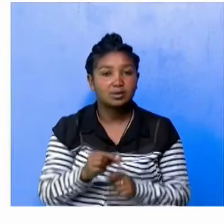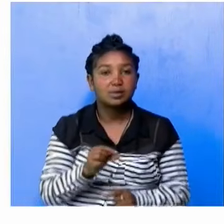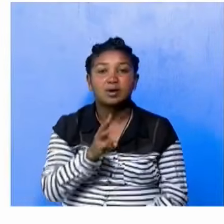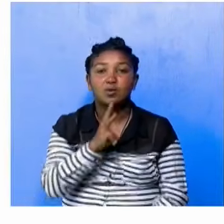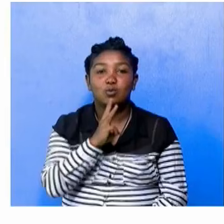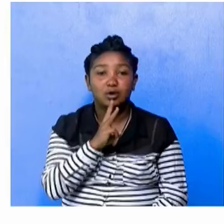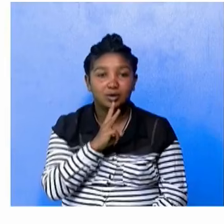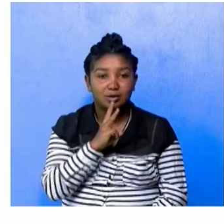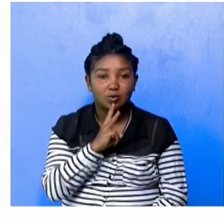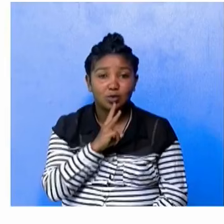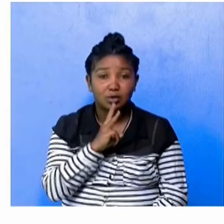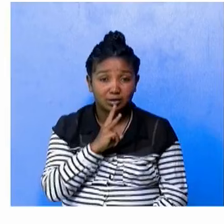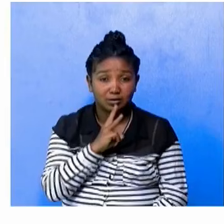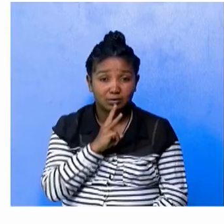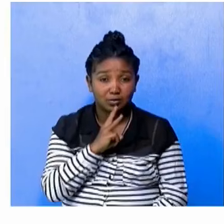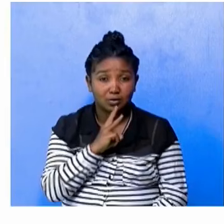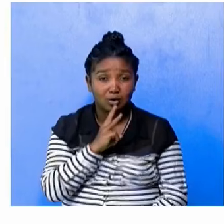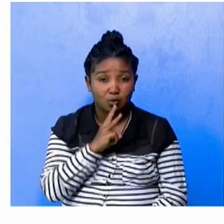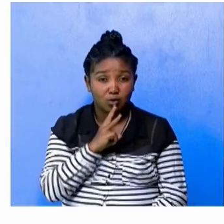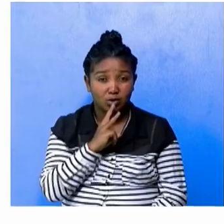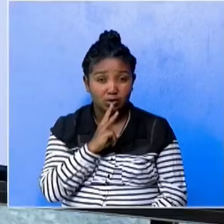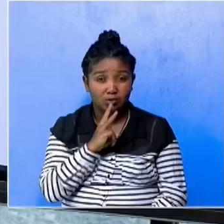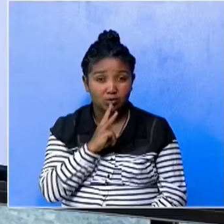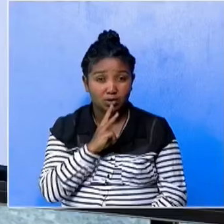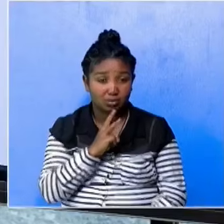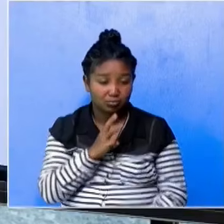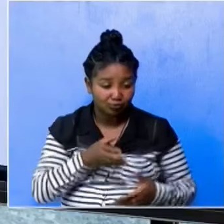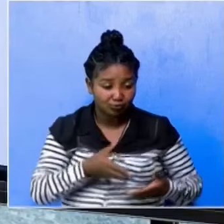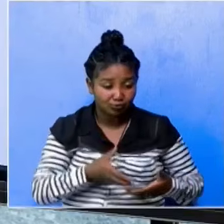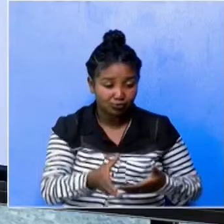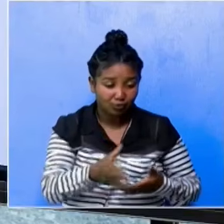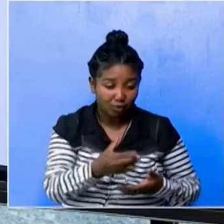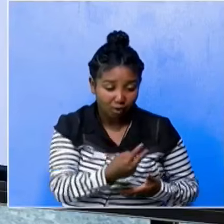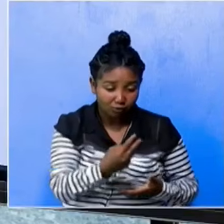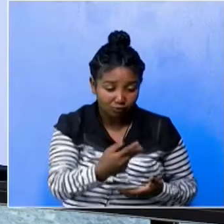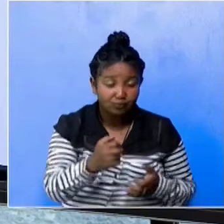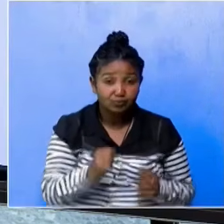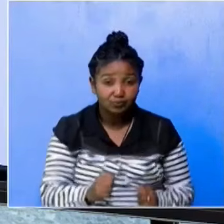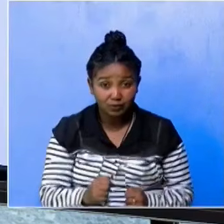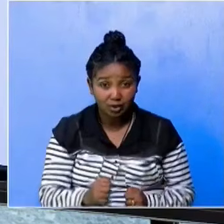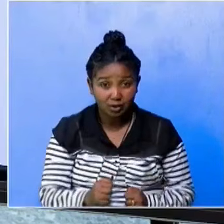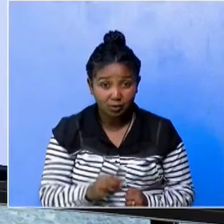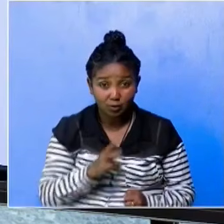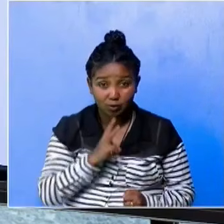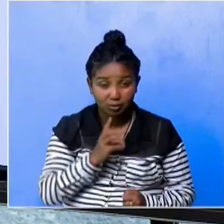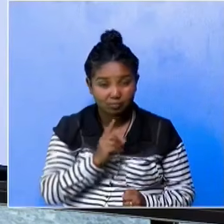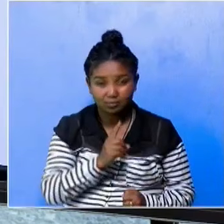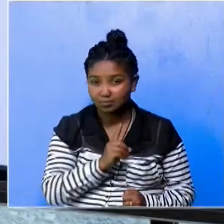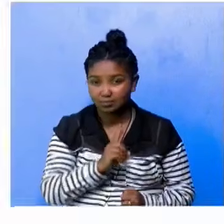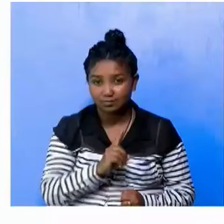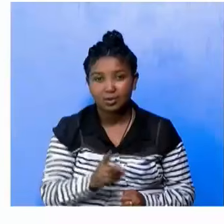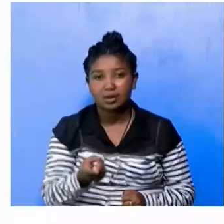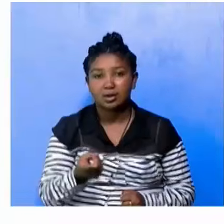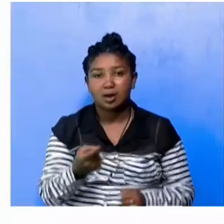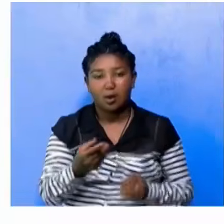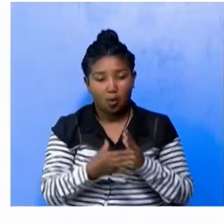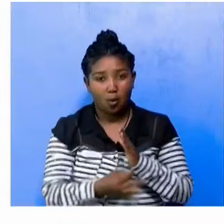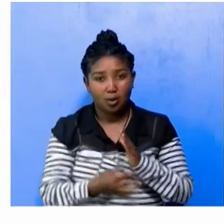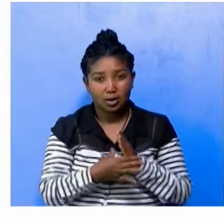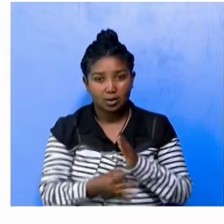say here water or water, we cannot say waters. What about oil